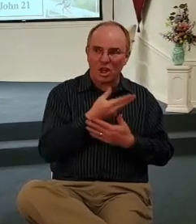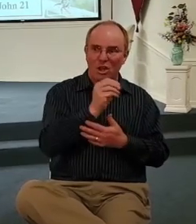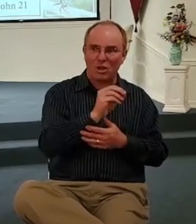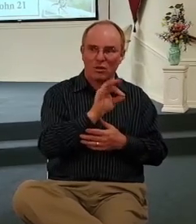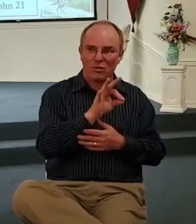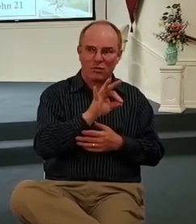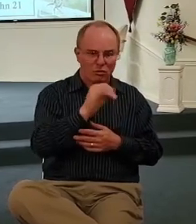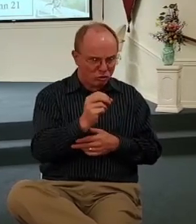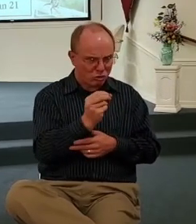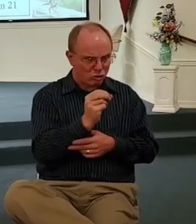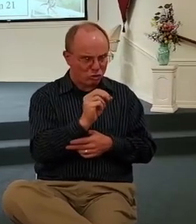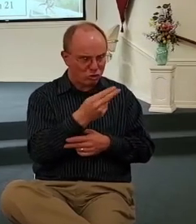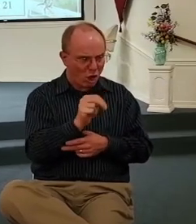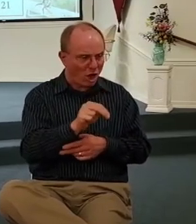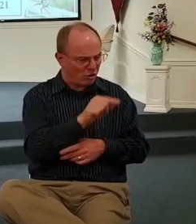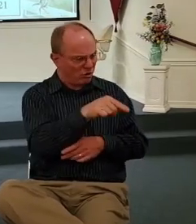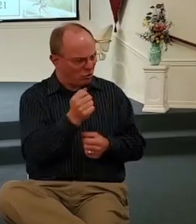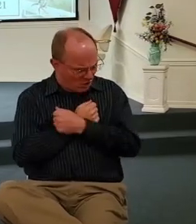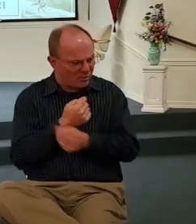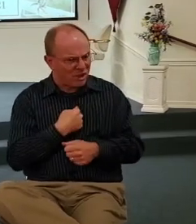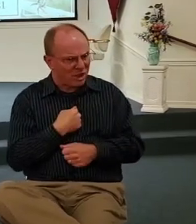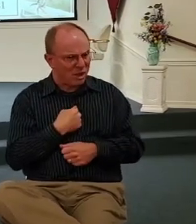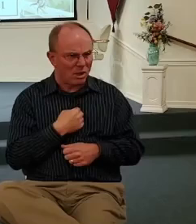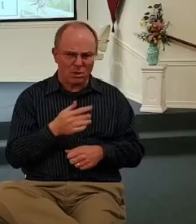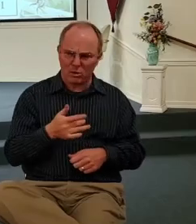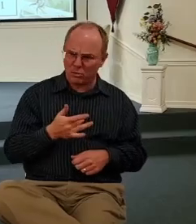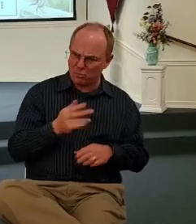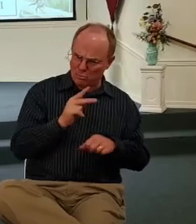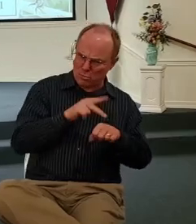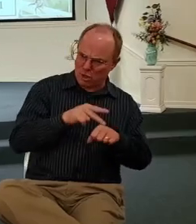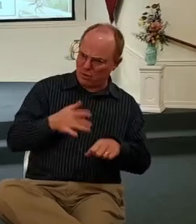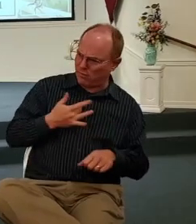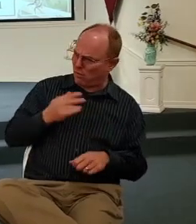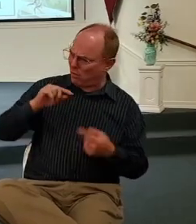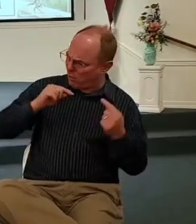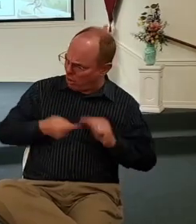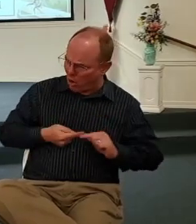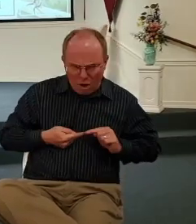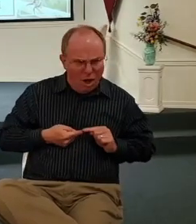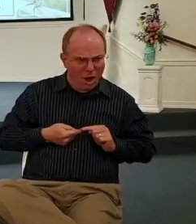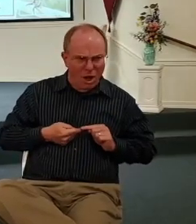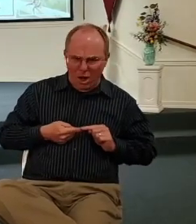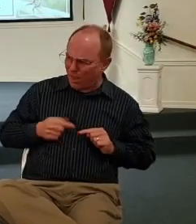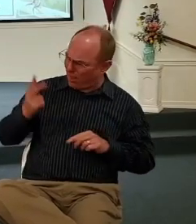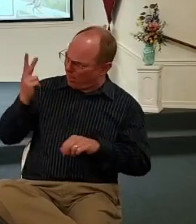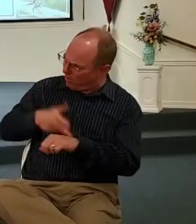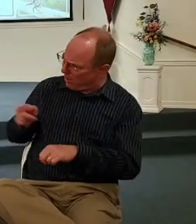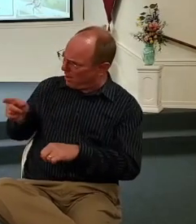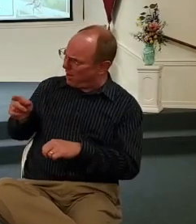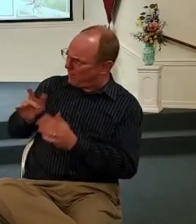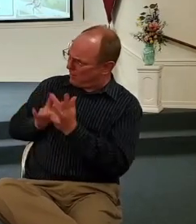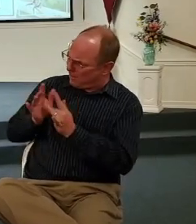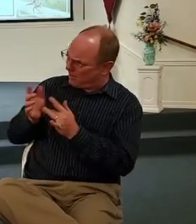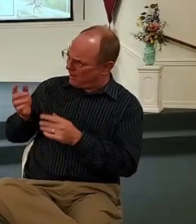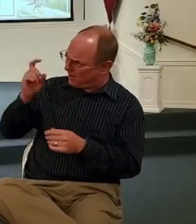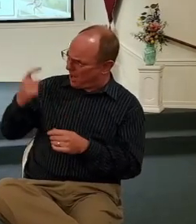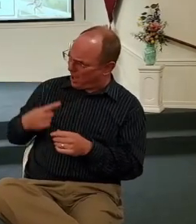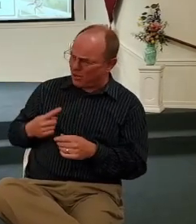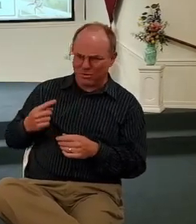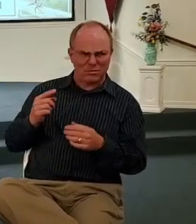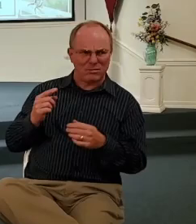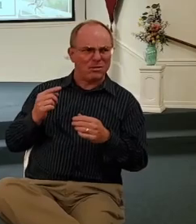because Jesus asked him the third time, "Do you love me?" And he said, "Lord, you know all things. You know that I love